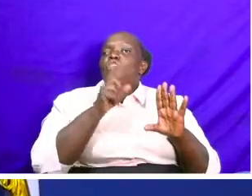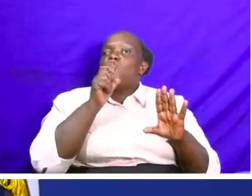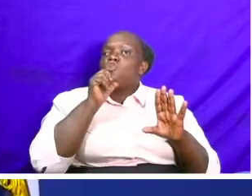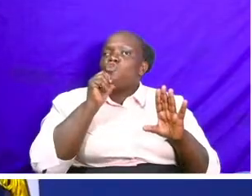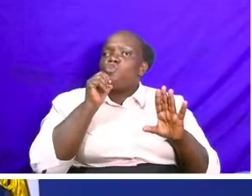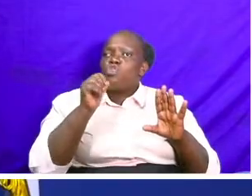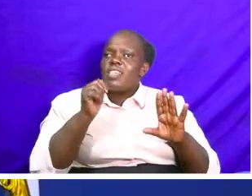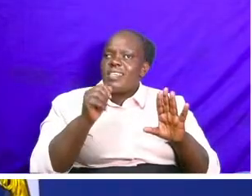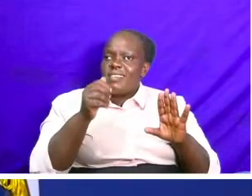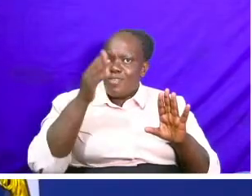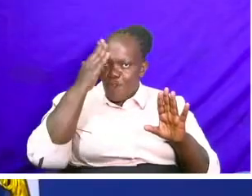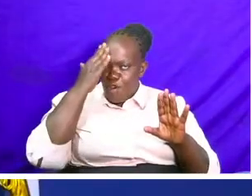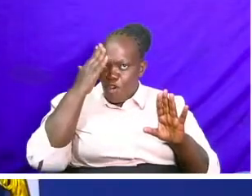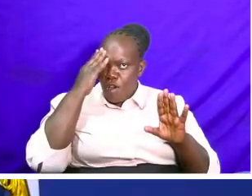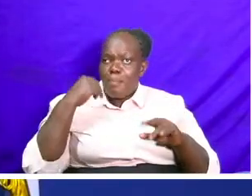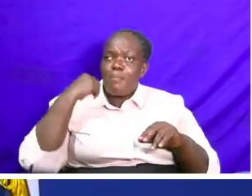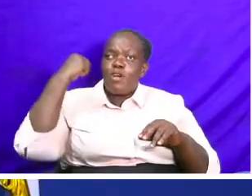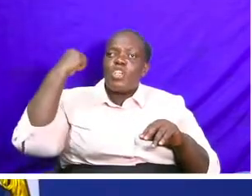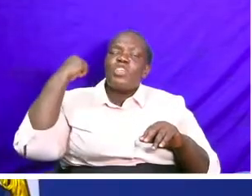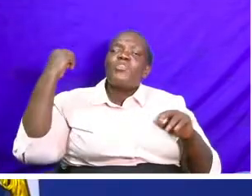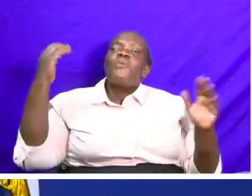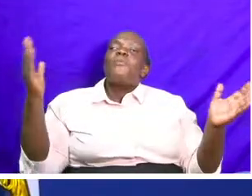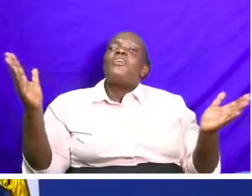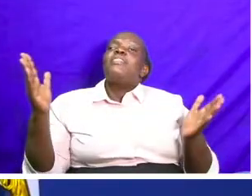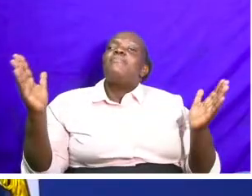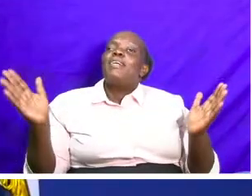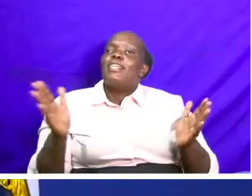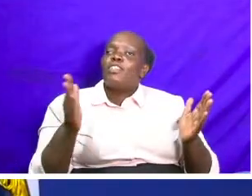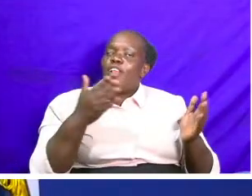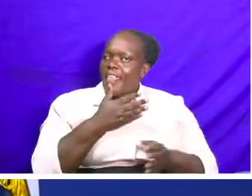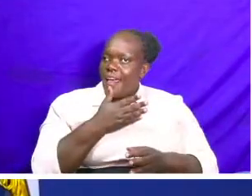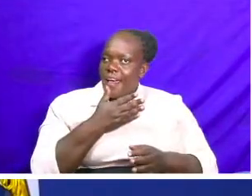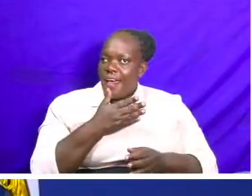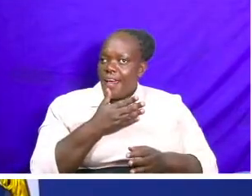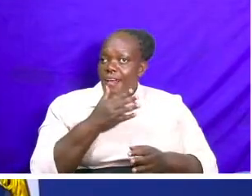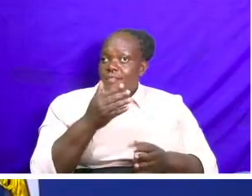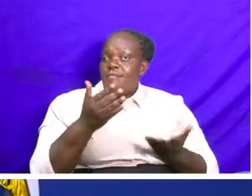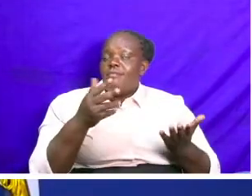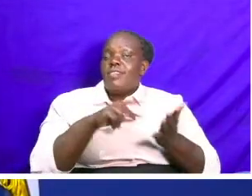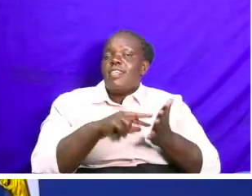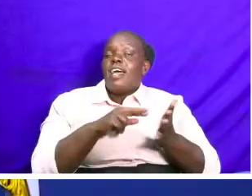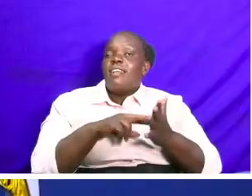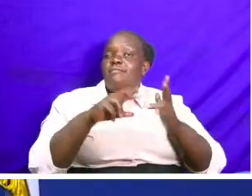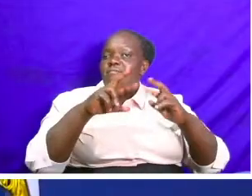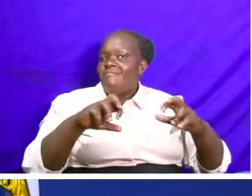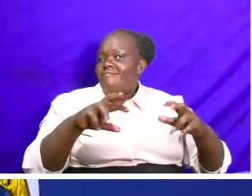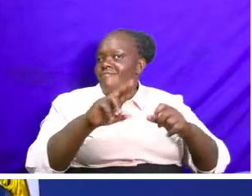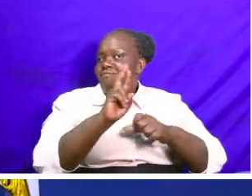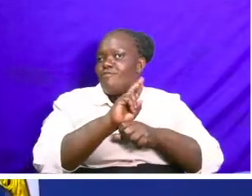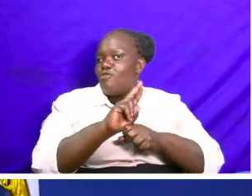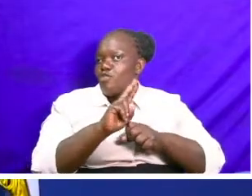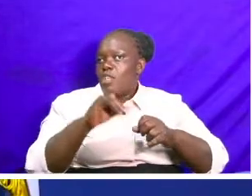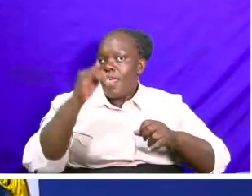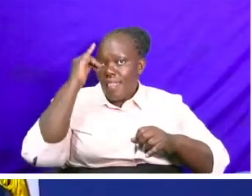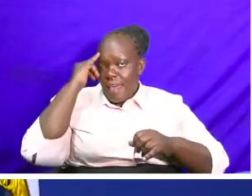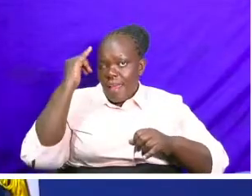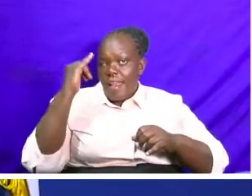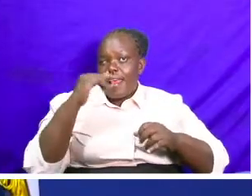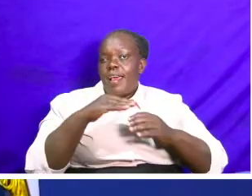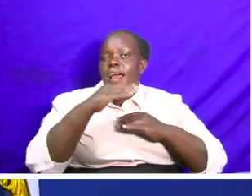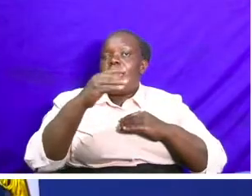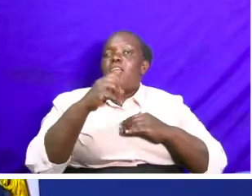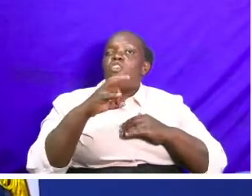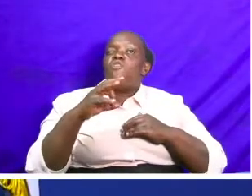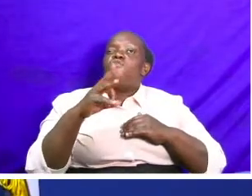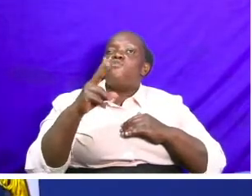noted as just mere political motivations and grandstanding, seeking to exploit the initiatives ahead of the